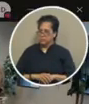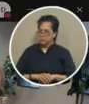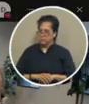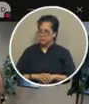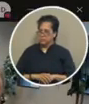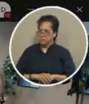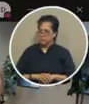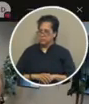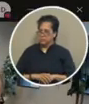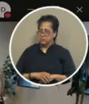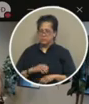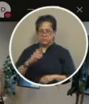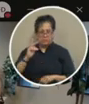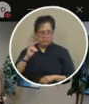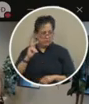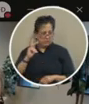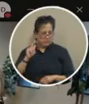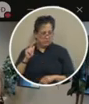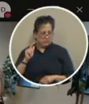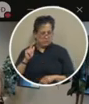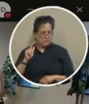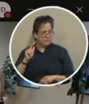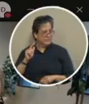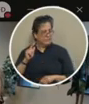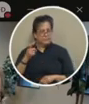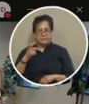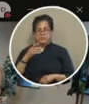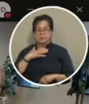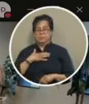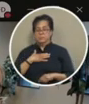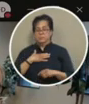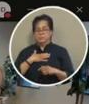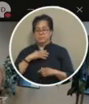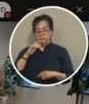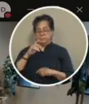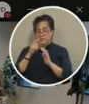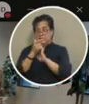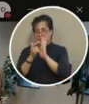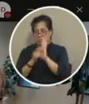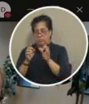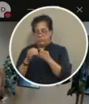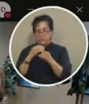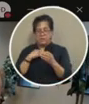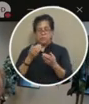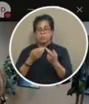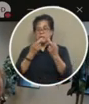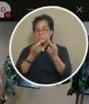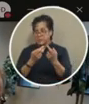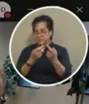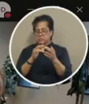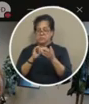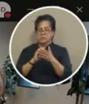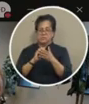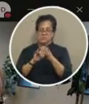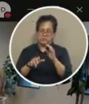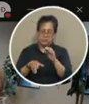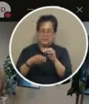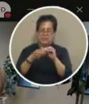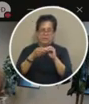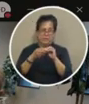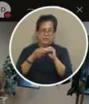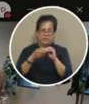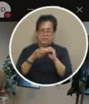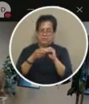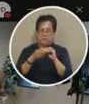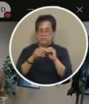Ms. Neiman, do you have any response? My recommendation for council's directive is to add